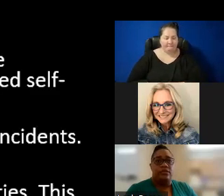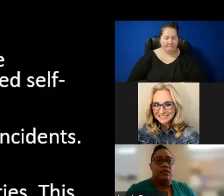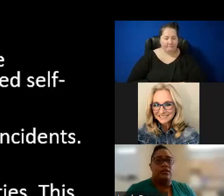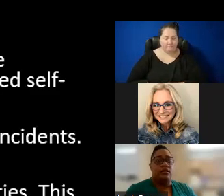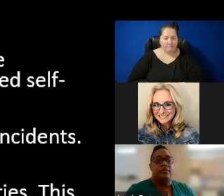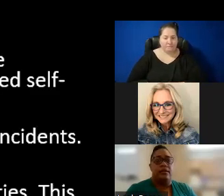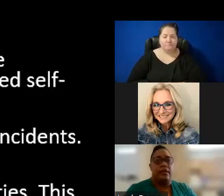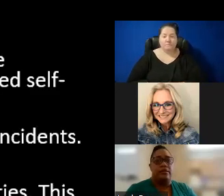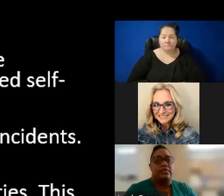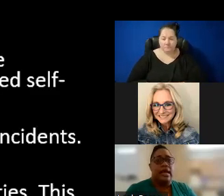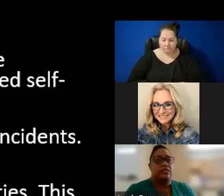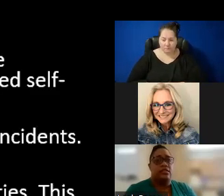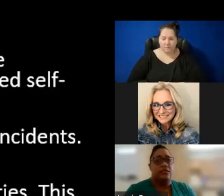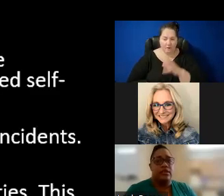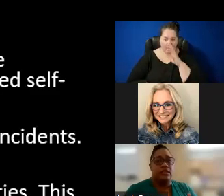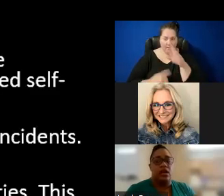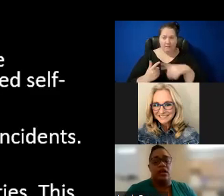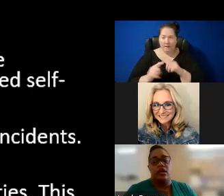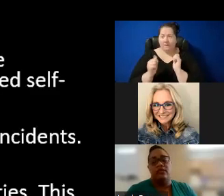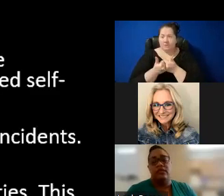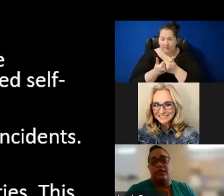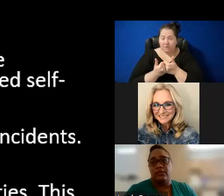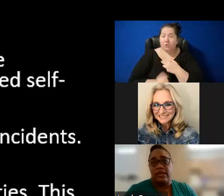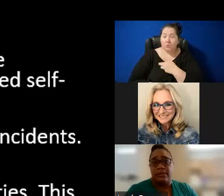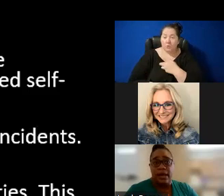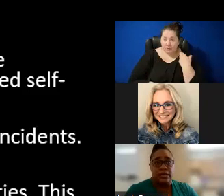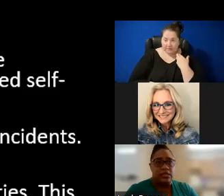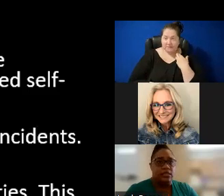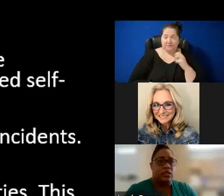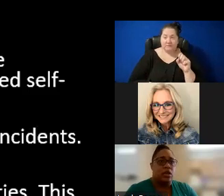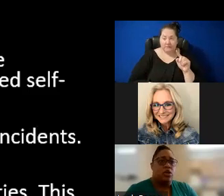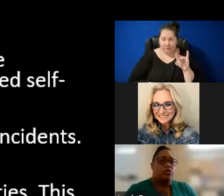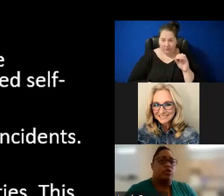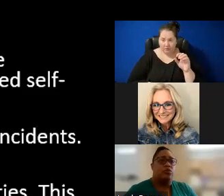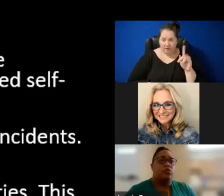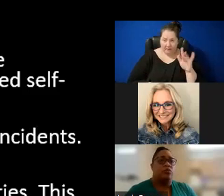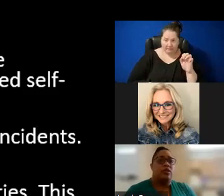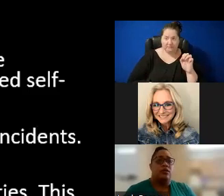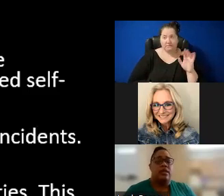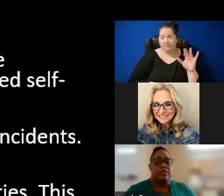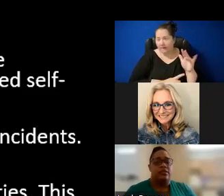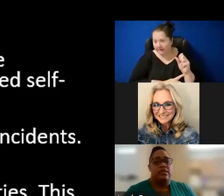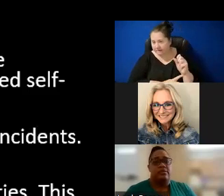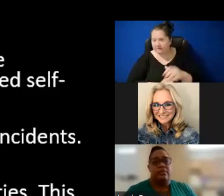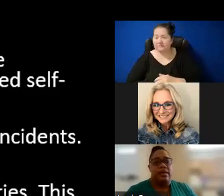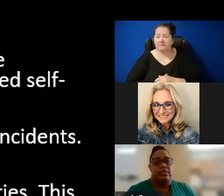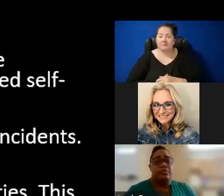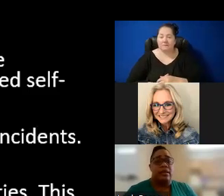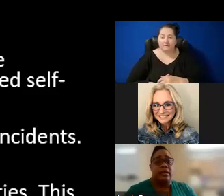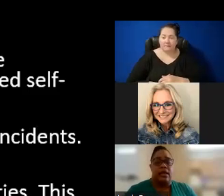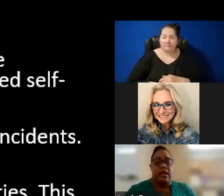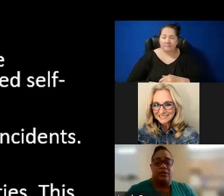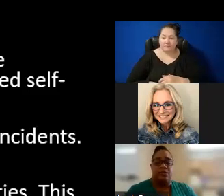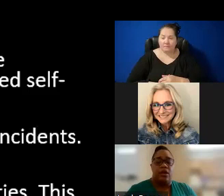So let's talk a little bit about the challenges and risks of stereotypes and biases. So we know that stereotypes and